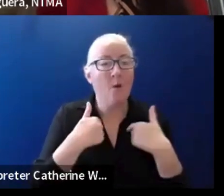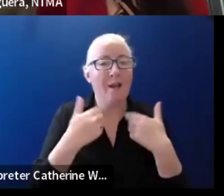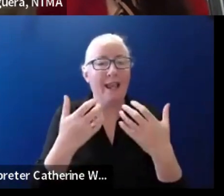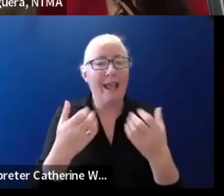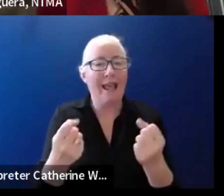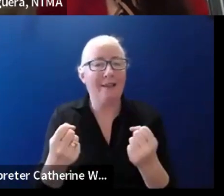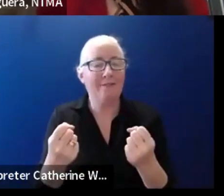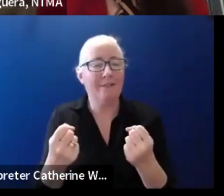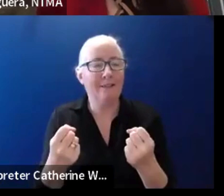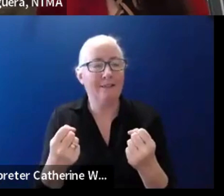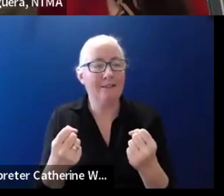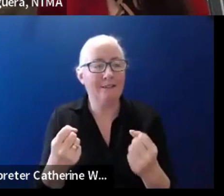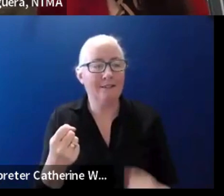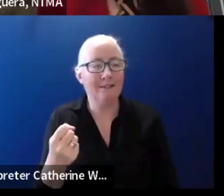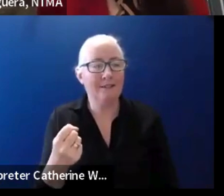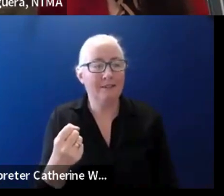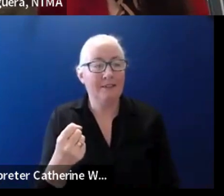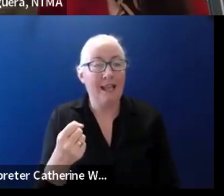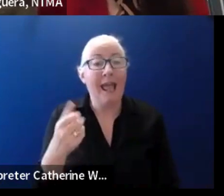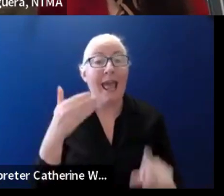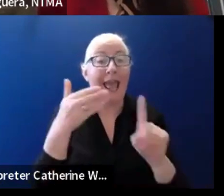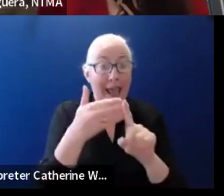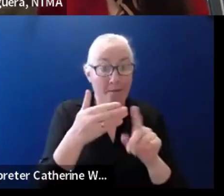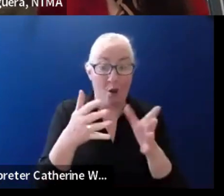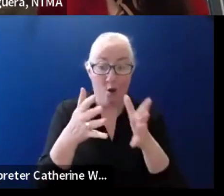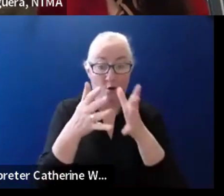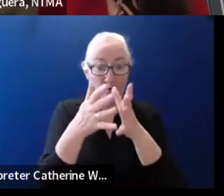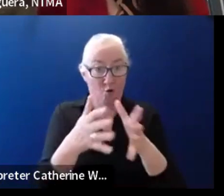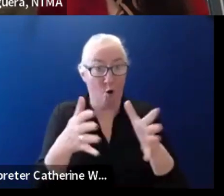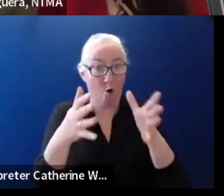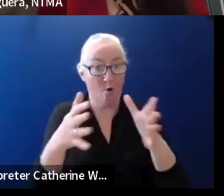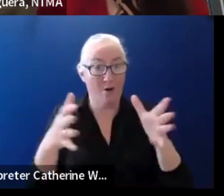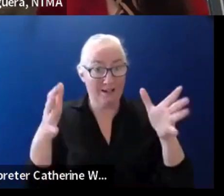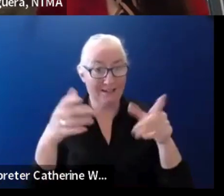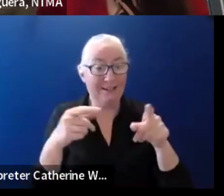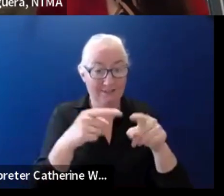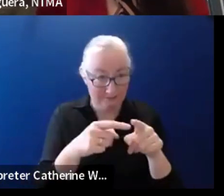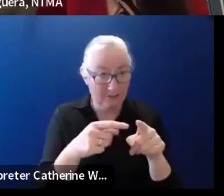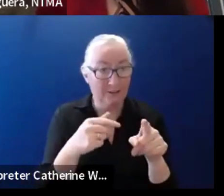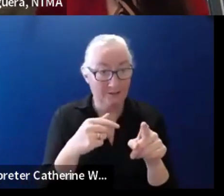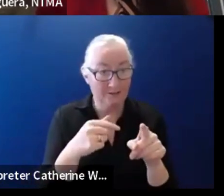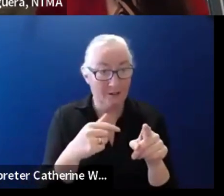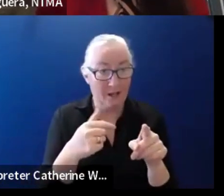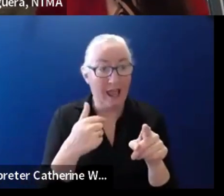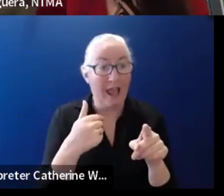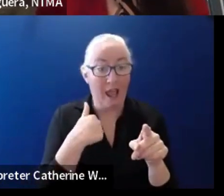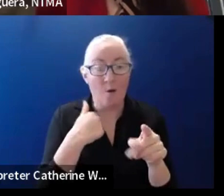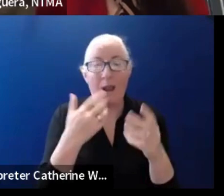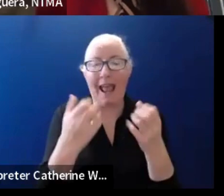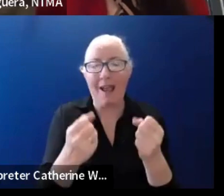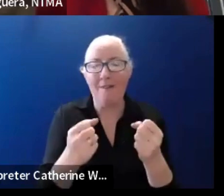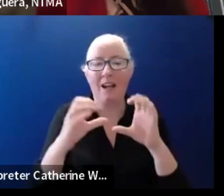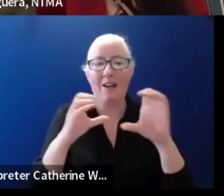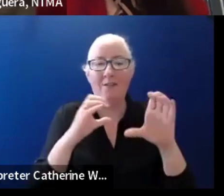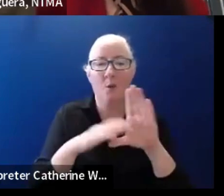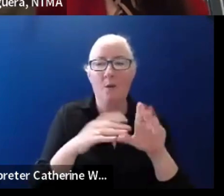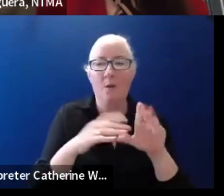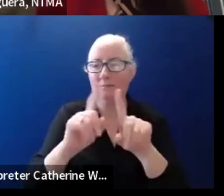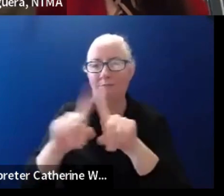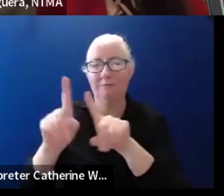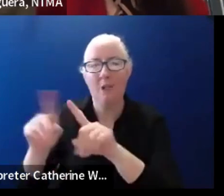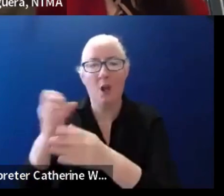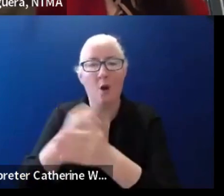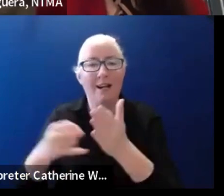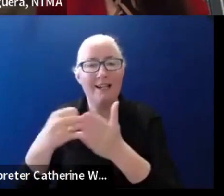I suppose, big intentions in terms of the growth of it now as well, and scaling it. And we are having conversations with a similar organization in